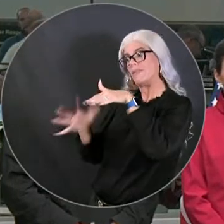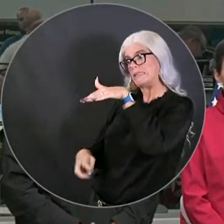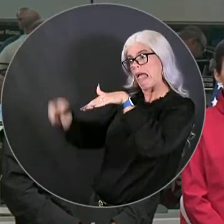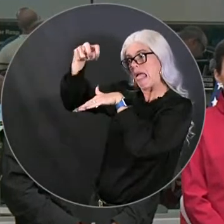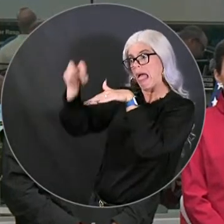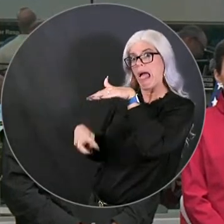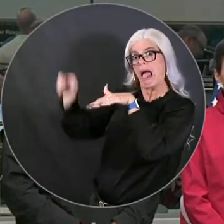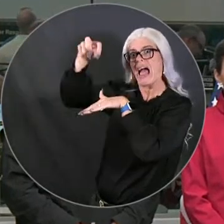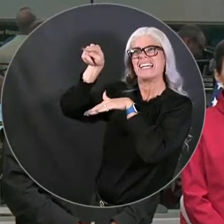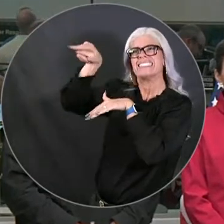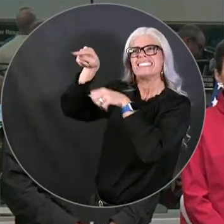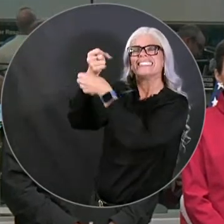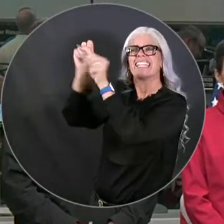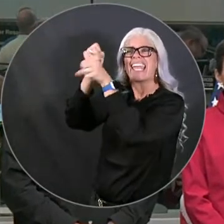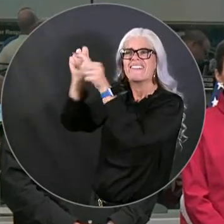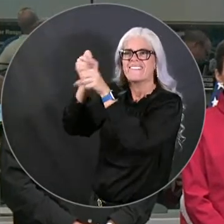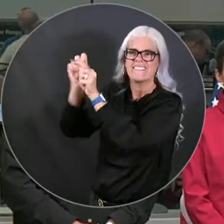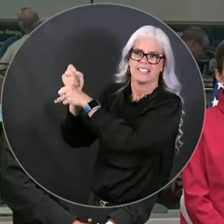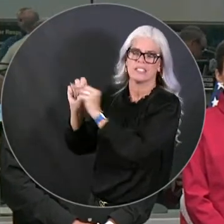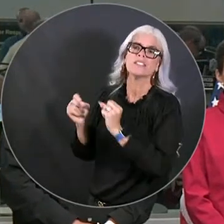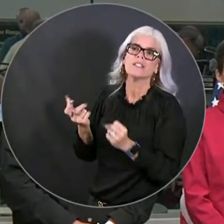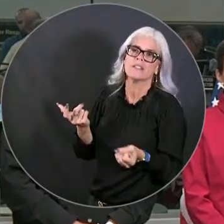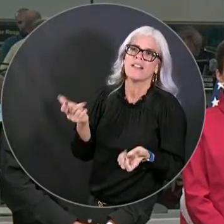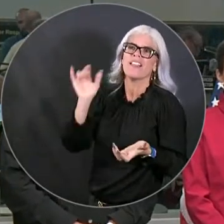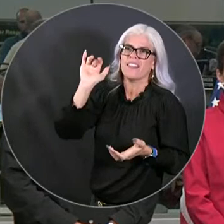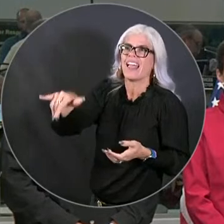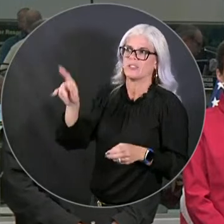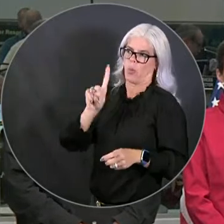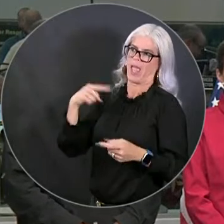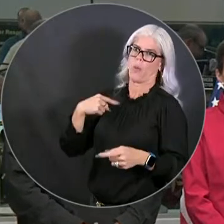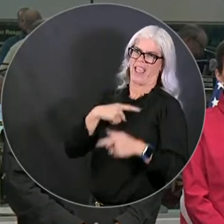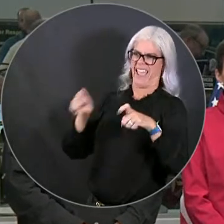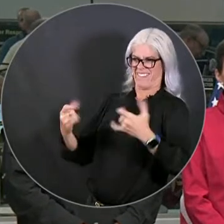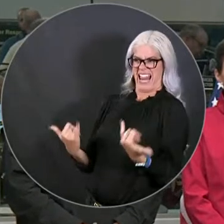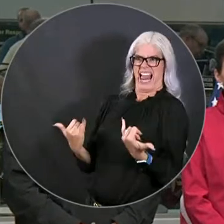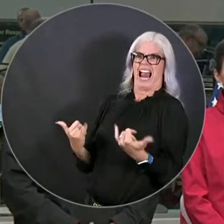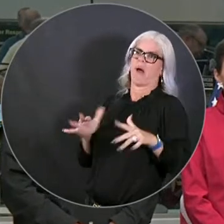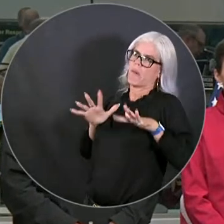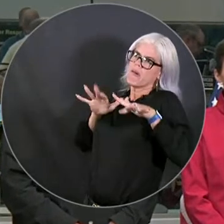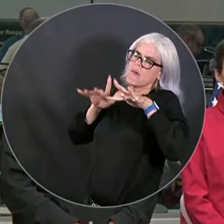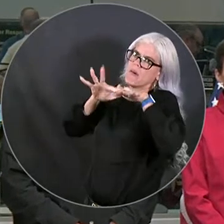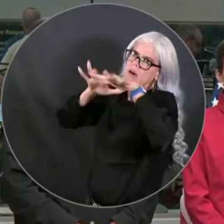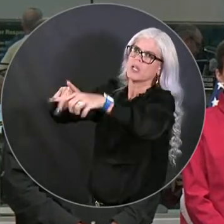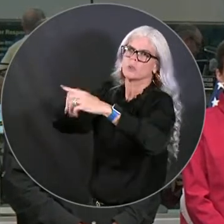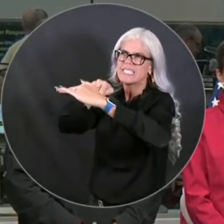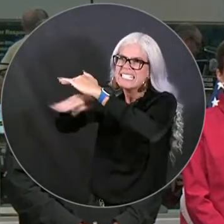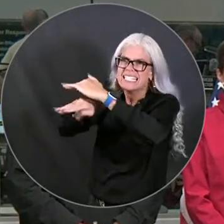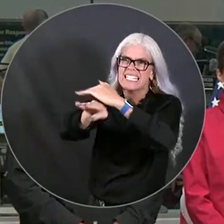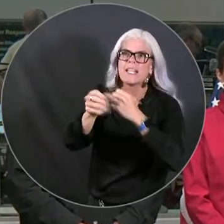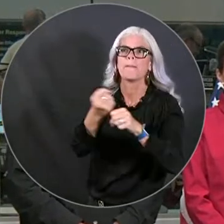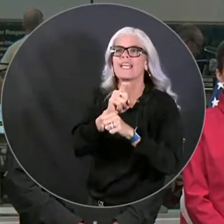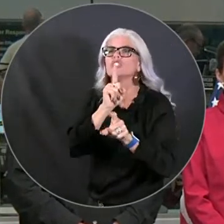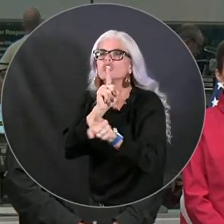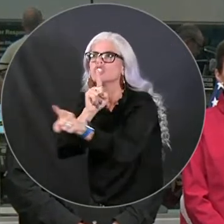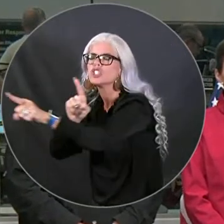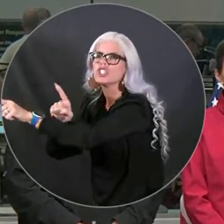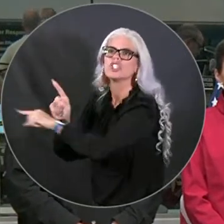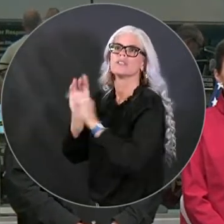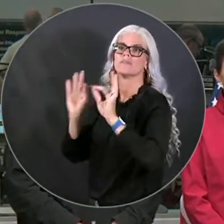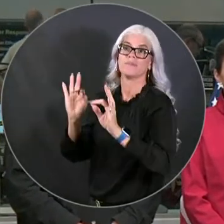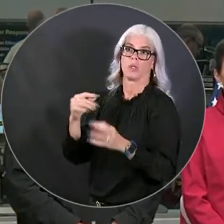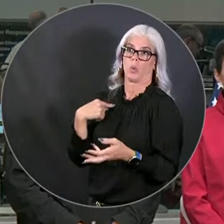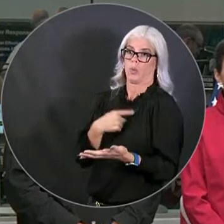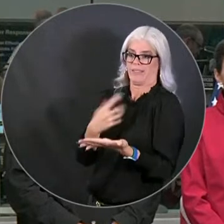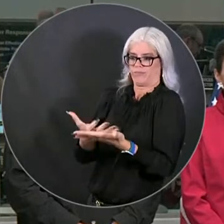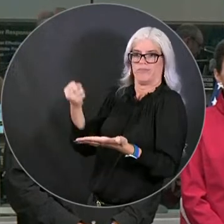there locally, those were the areas that they wanted to spring into action to, and they really used the information that was coming, not just through